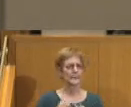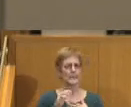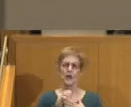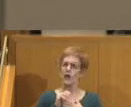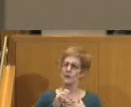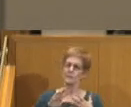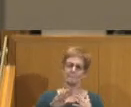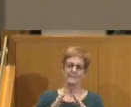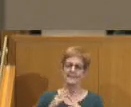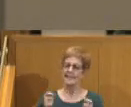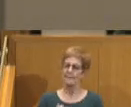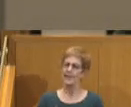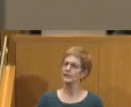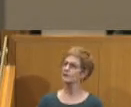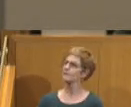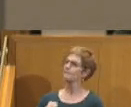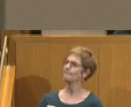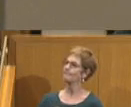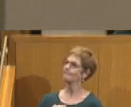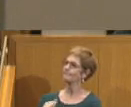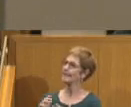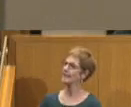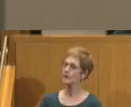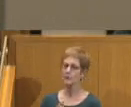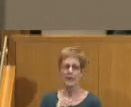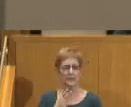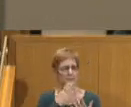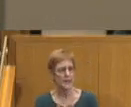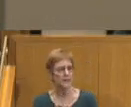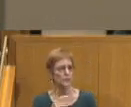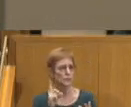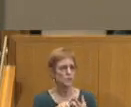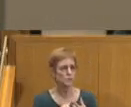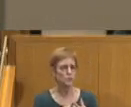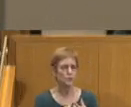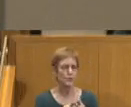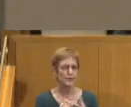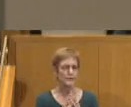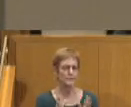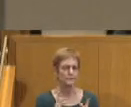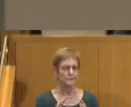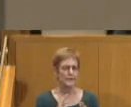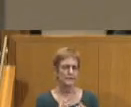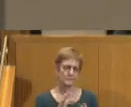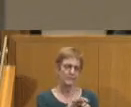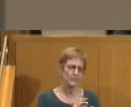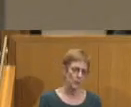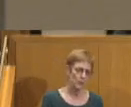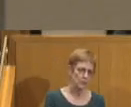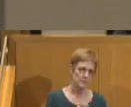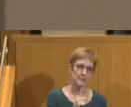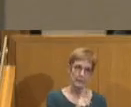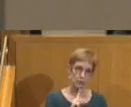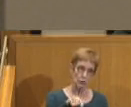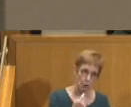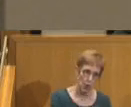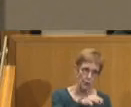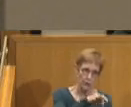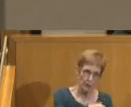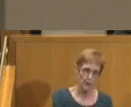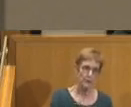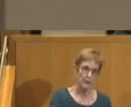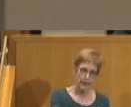volunteers in the world. 3 of them are here tonight representing so many more, Marcy and Dick and Beverly. Thank you so much for standing